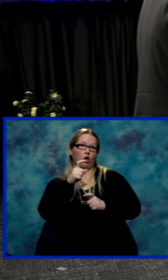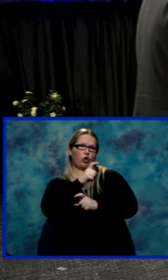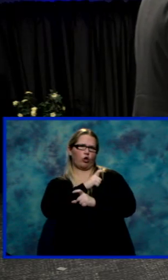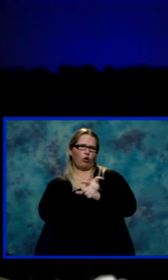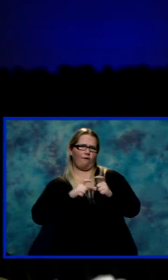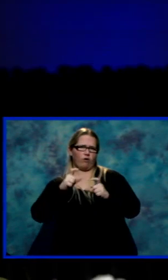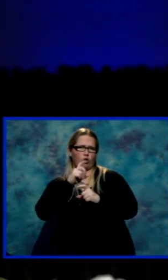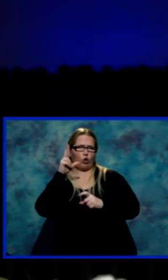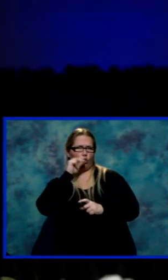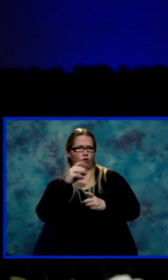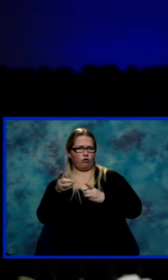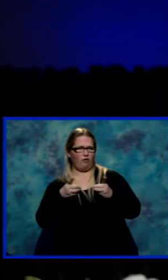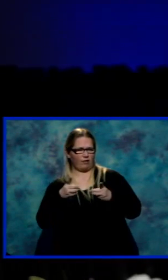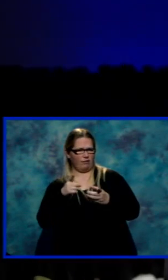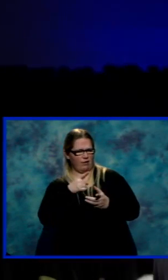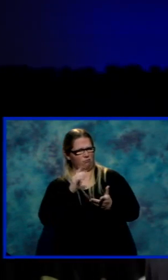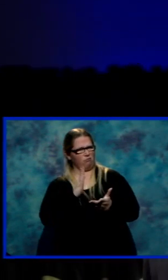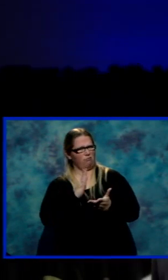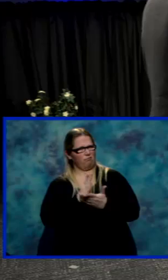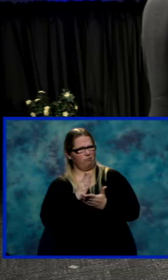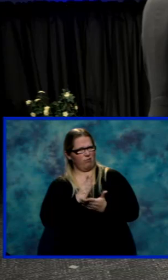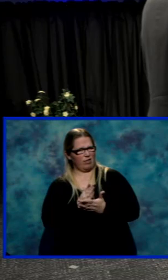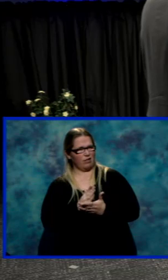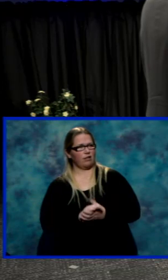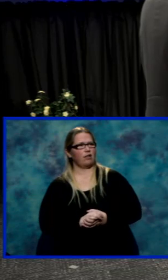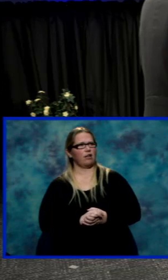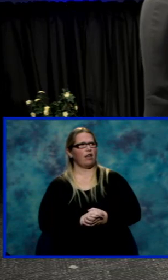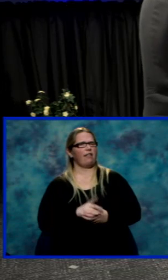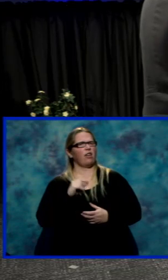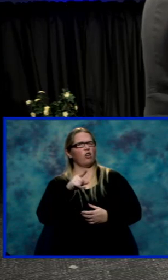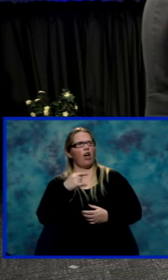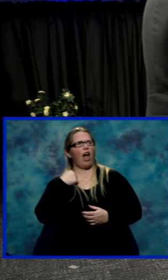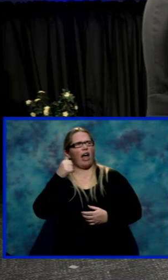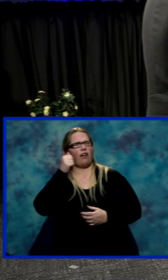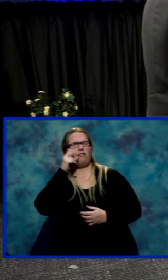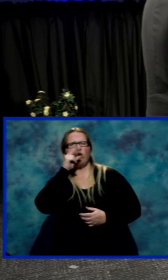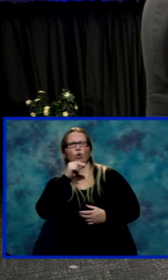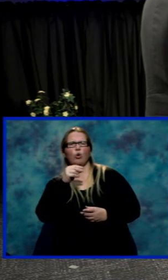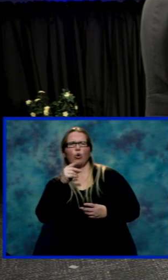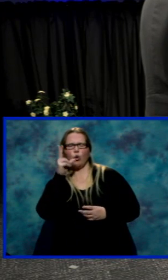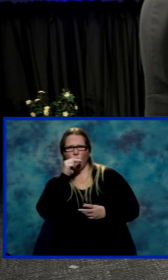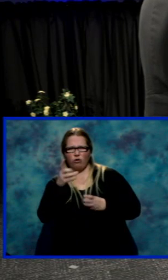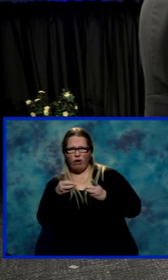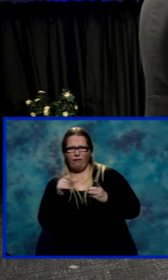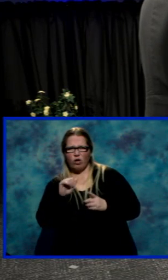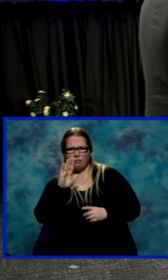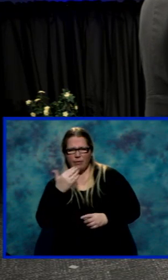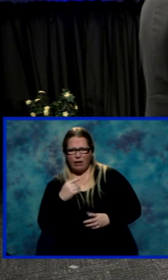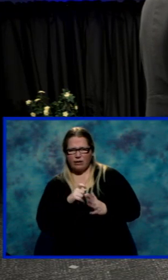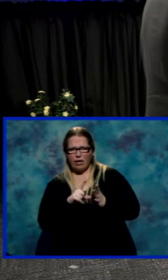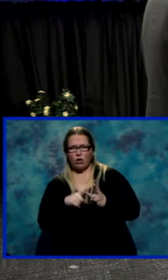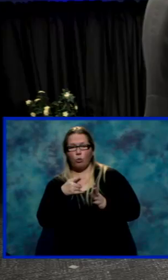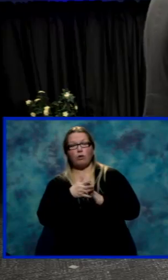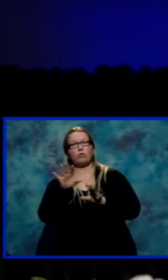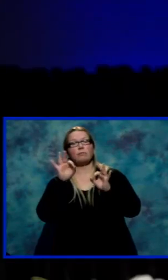is that right? Correct. Which is unusual, eh? Yeah. Like, because you went, and then you did something that I suppose a few youth directors have done, but not a lot. You went to a